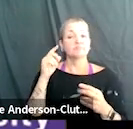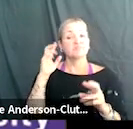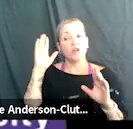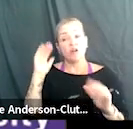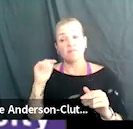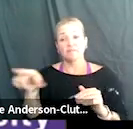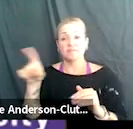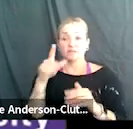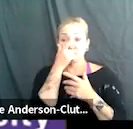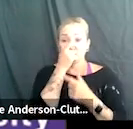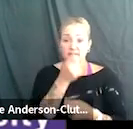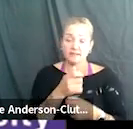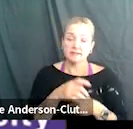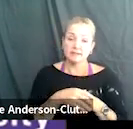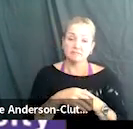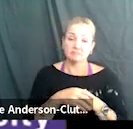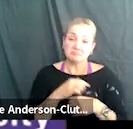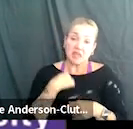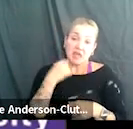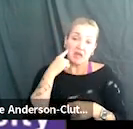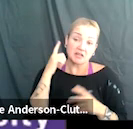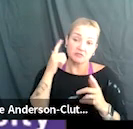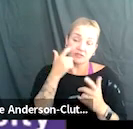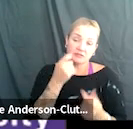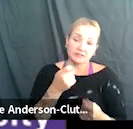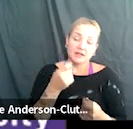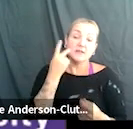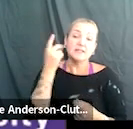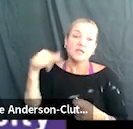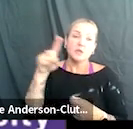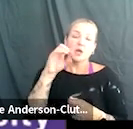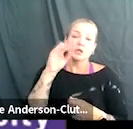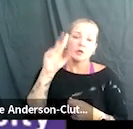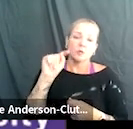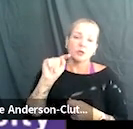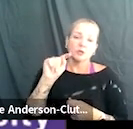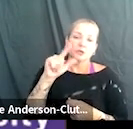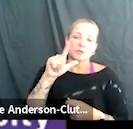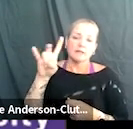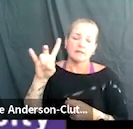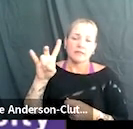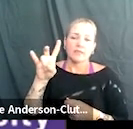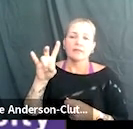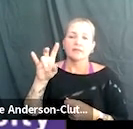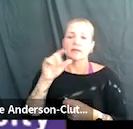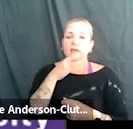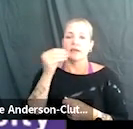see you all on October 27th and then on November 10th. Thank you.